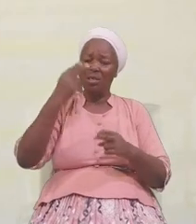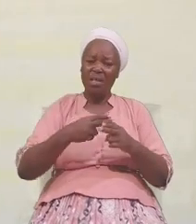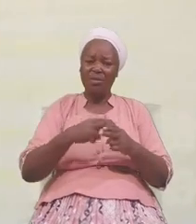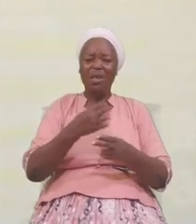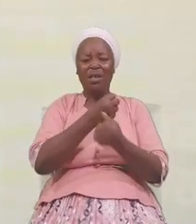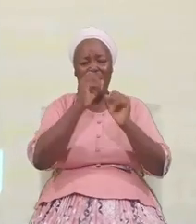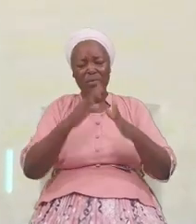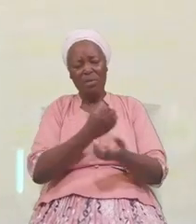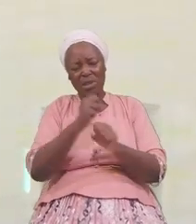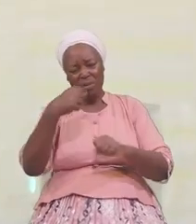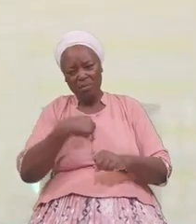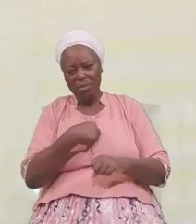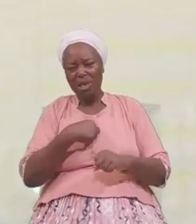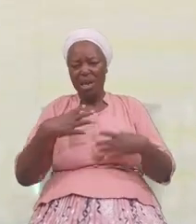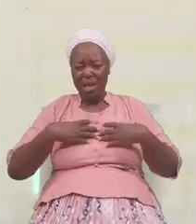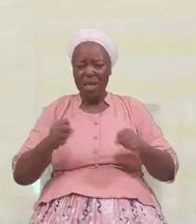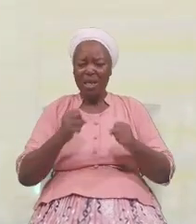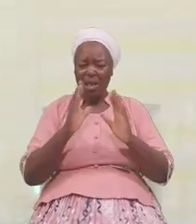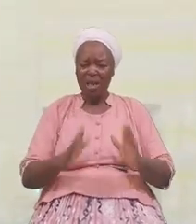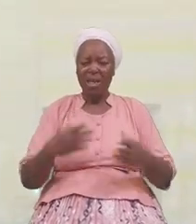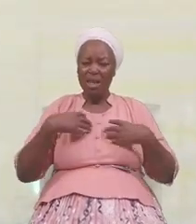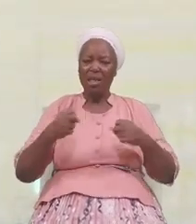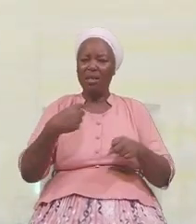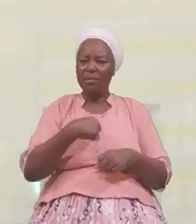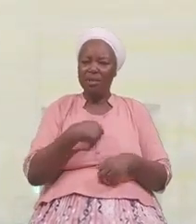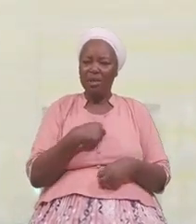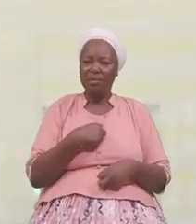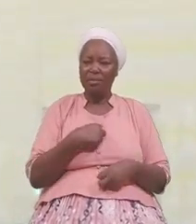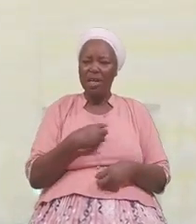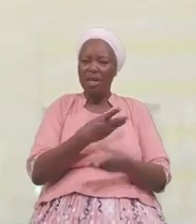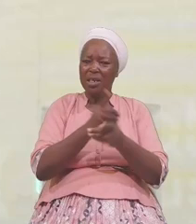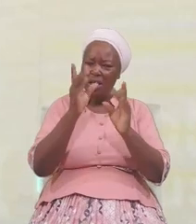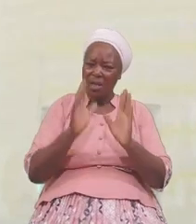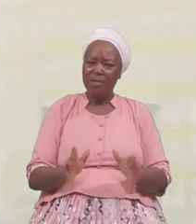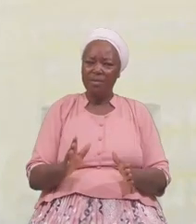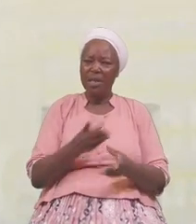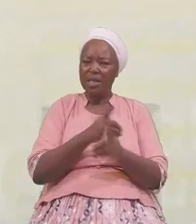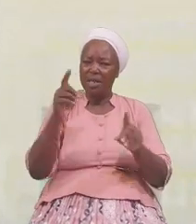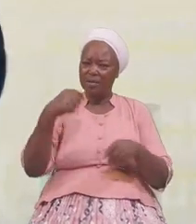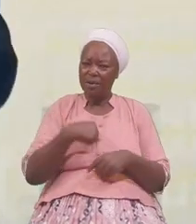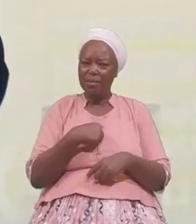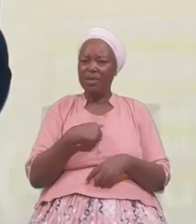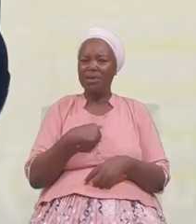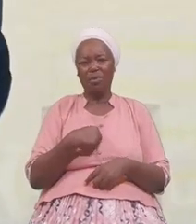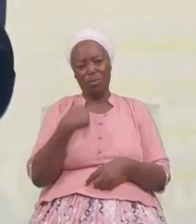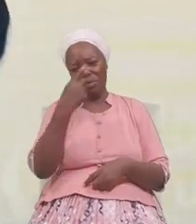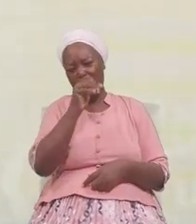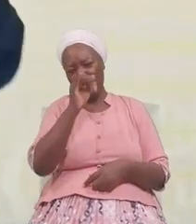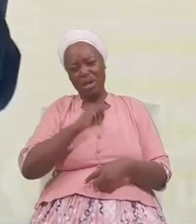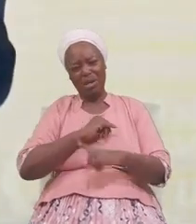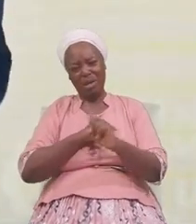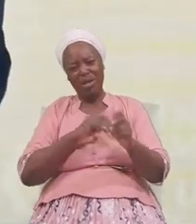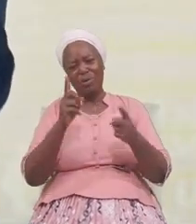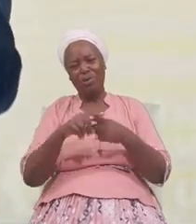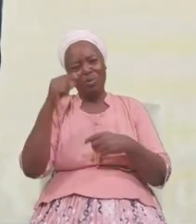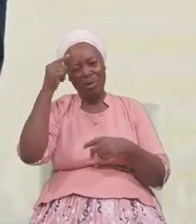me, healer, heal me, deliverer, deliver me. Who am I to